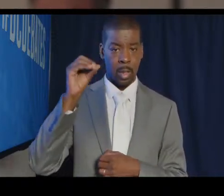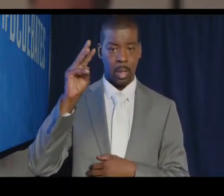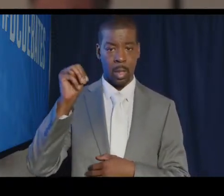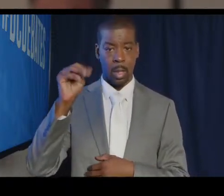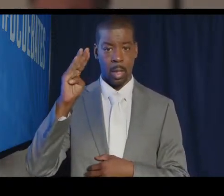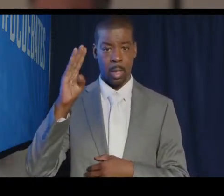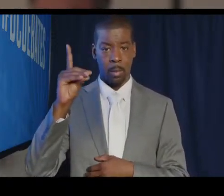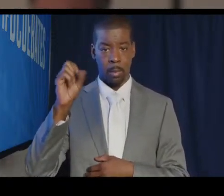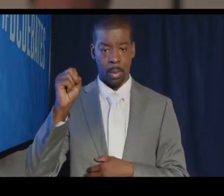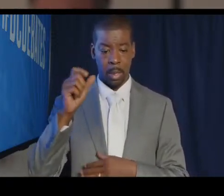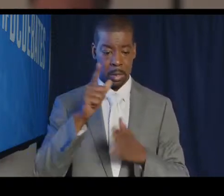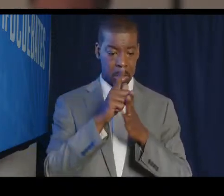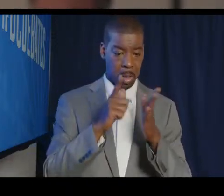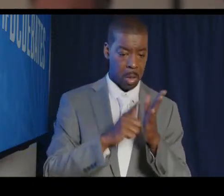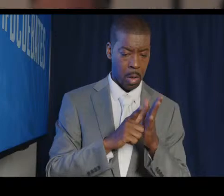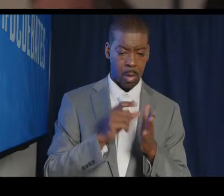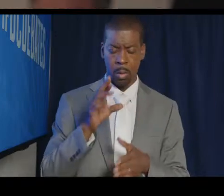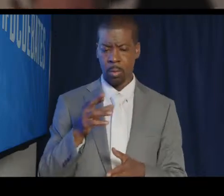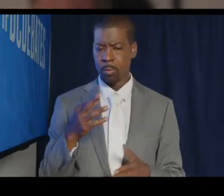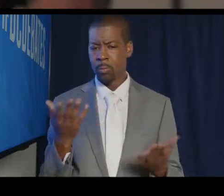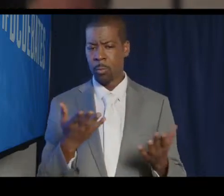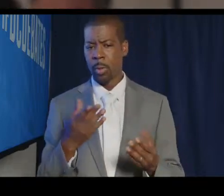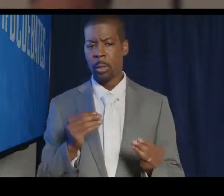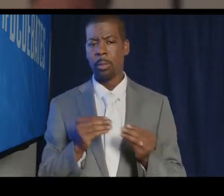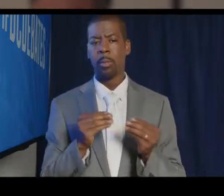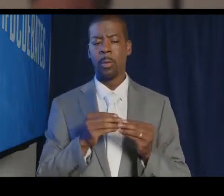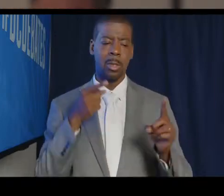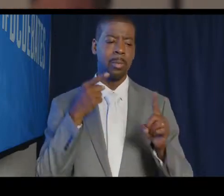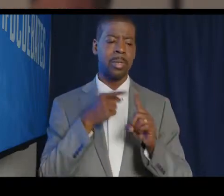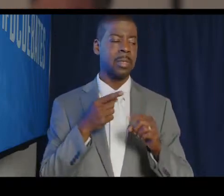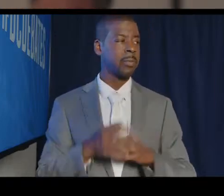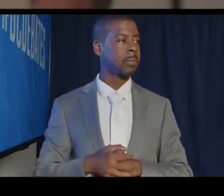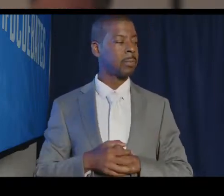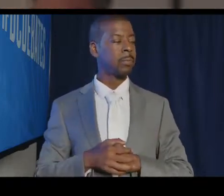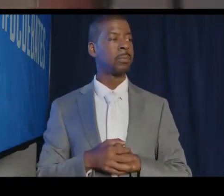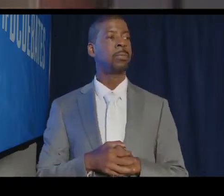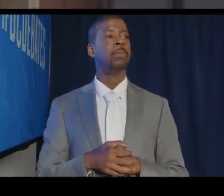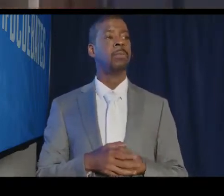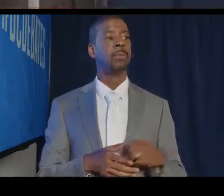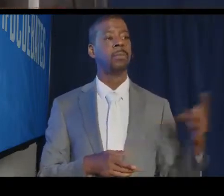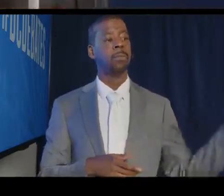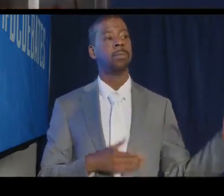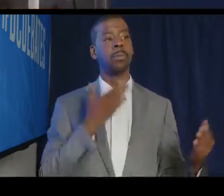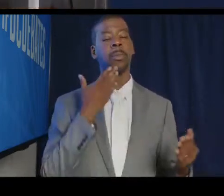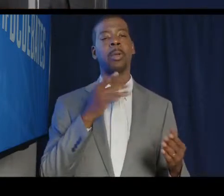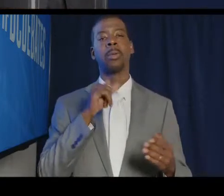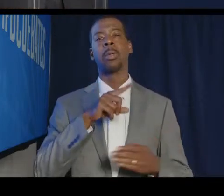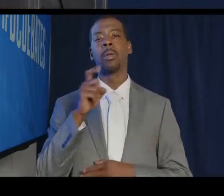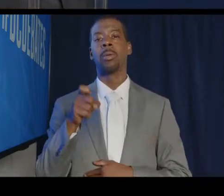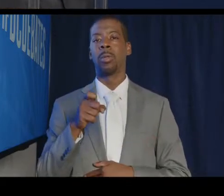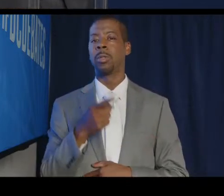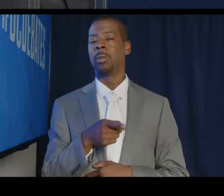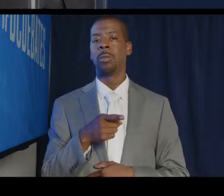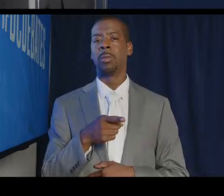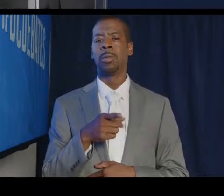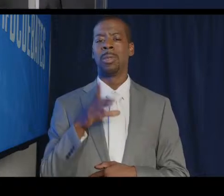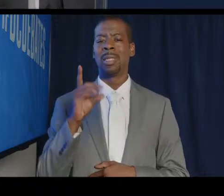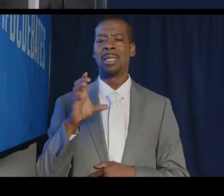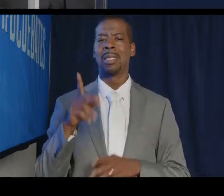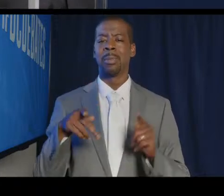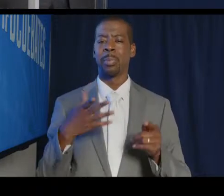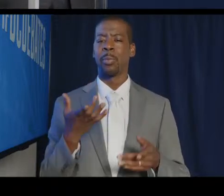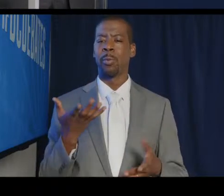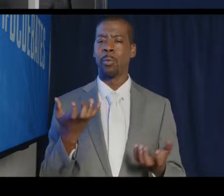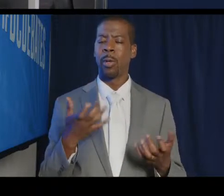else? Please be specific in your answer. I'll start with Councilmember White. Thank you for this question. At the end of the day, what residents want is to feel